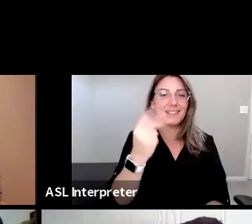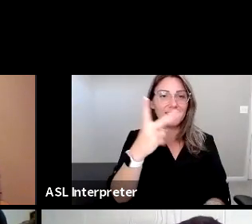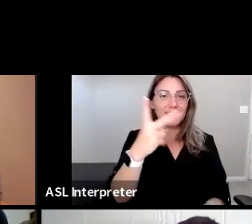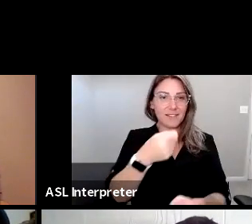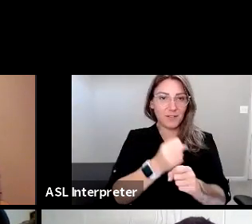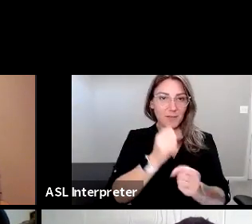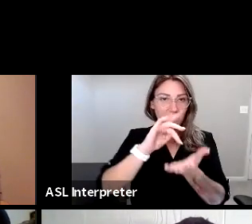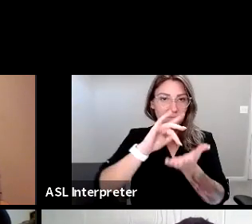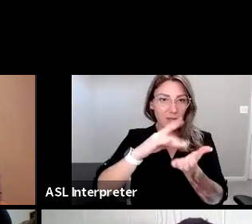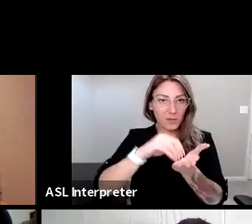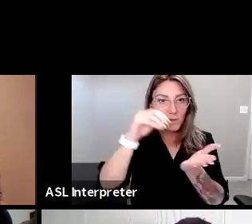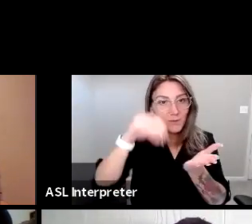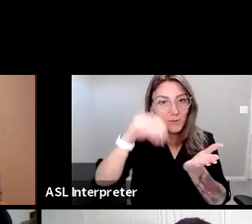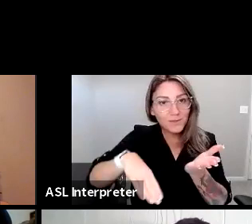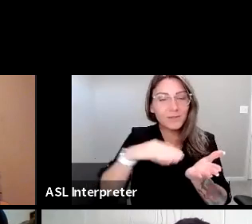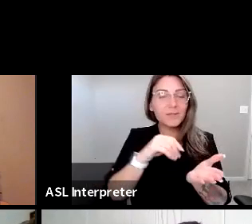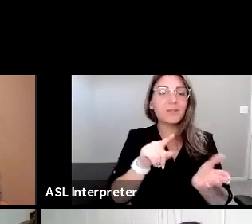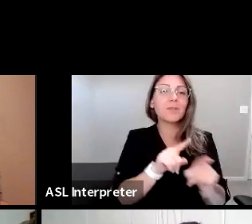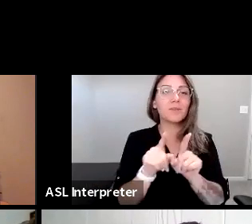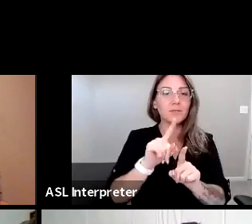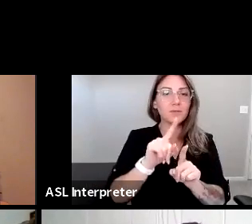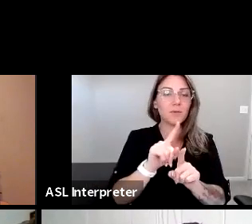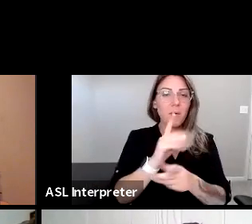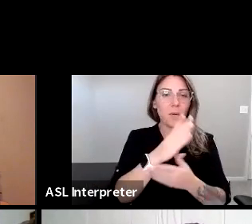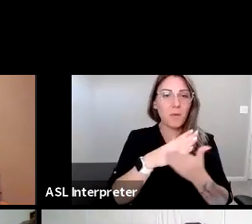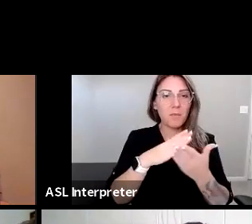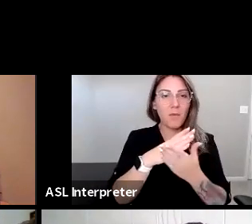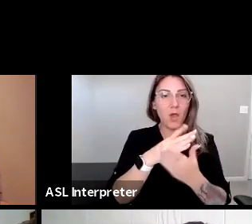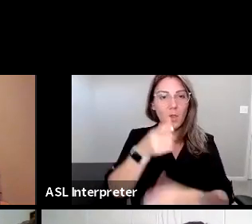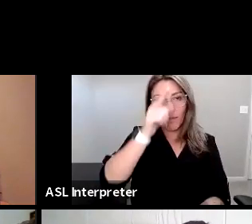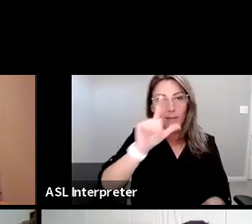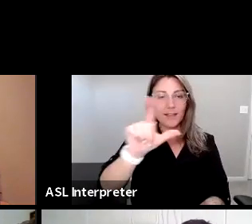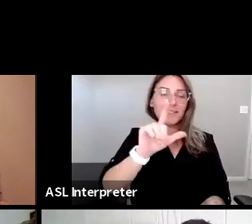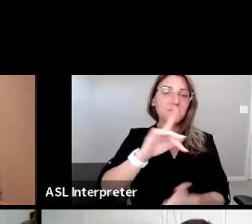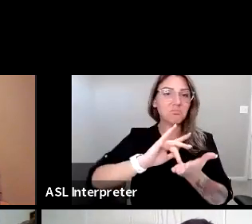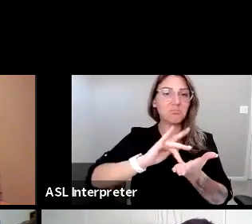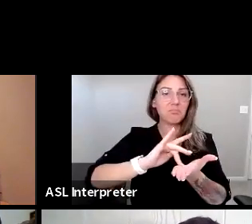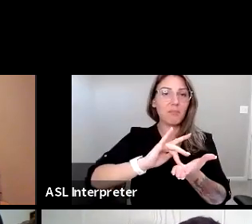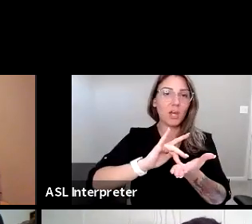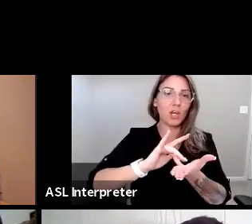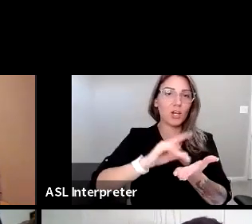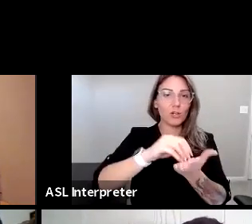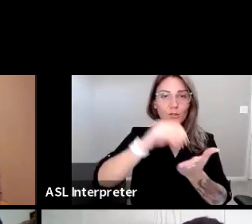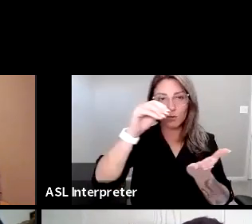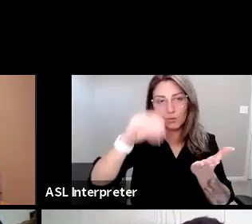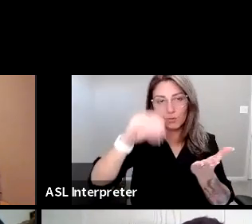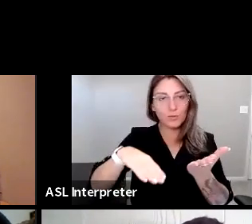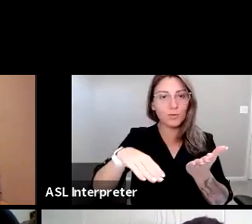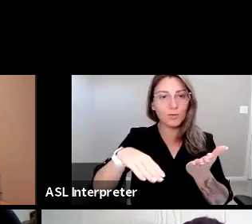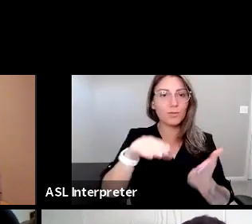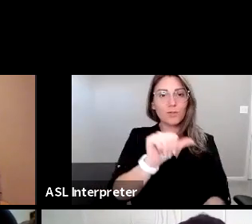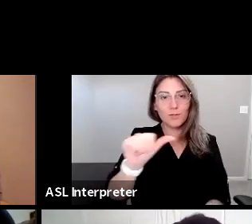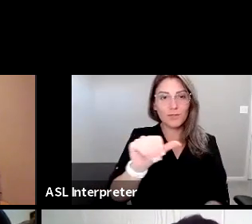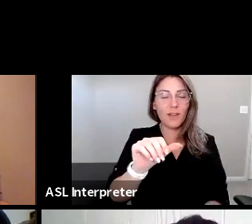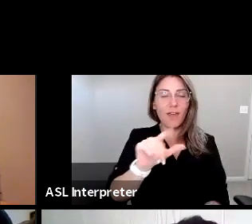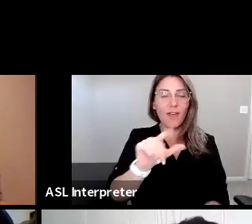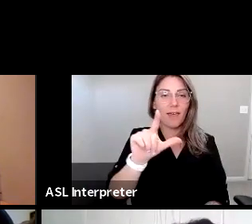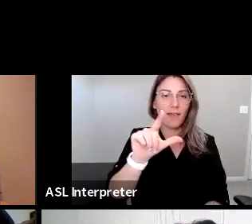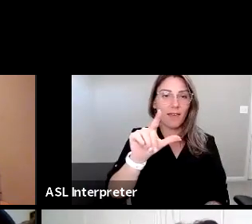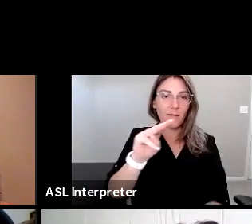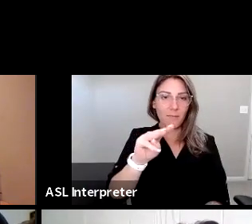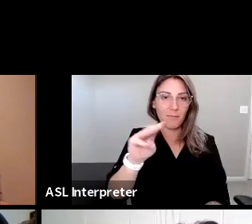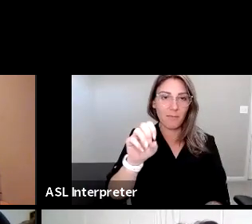today I'm also a part of the Latino Medical Student Association, or LMSA, and I'm joined here